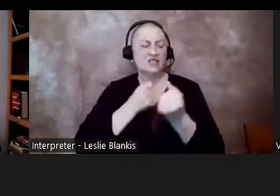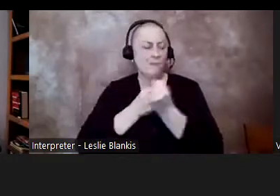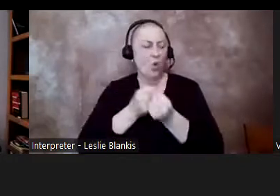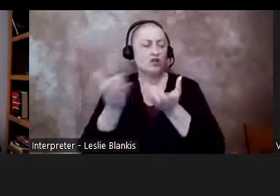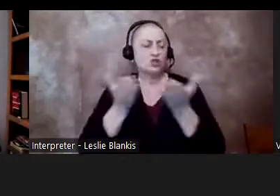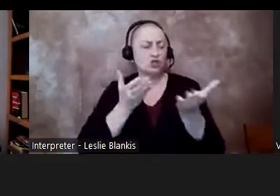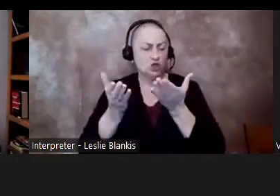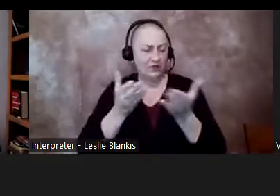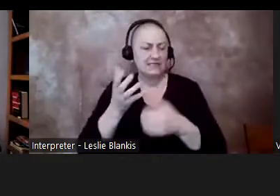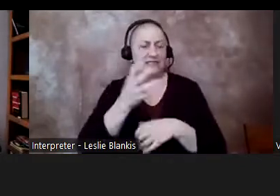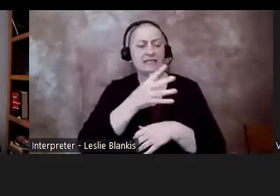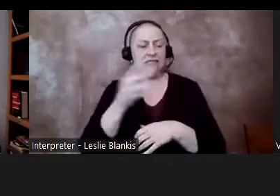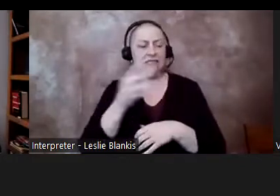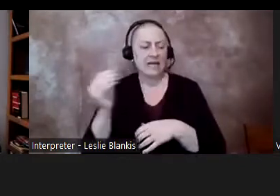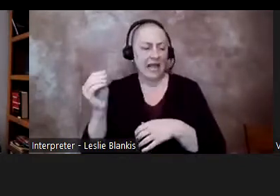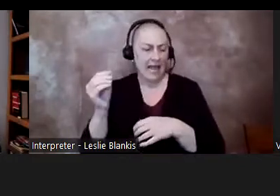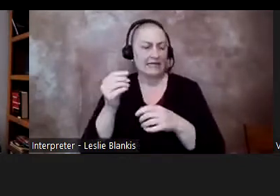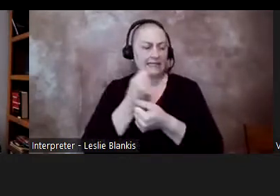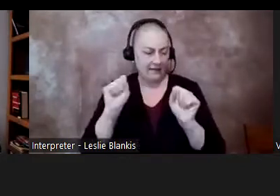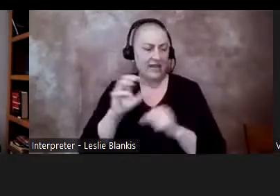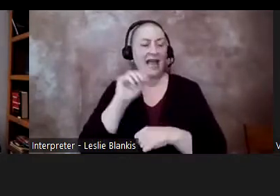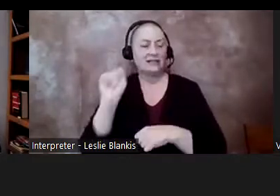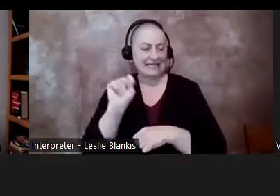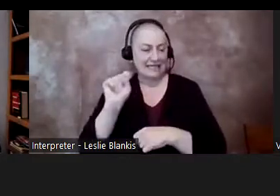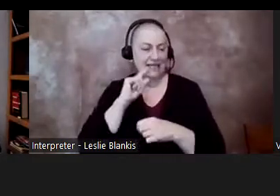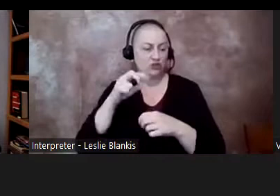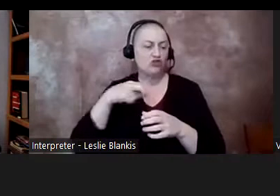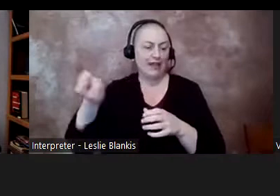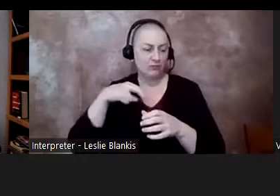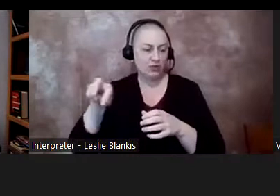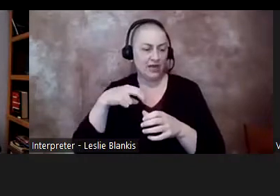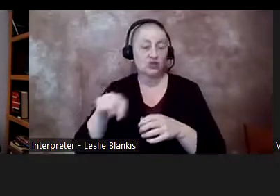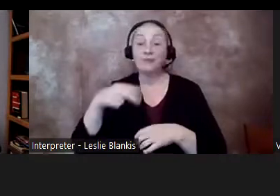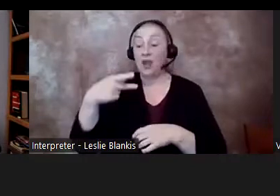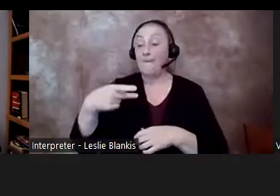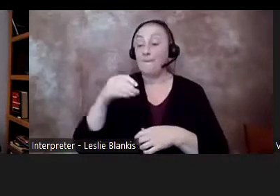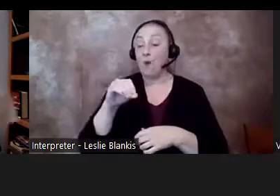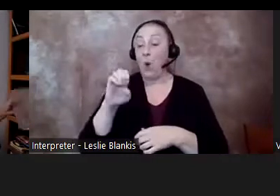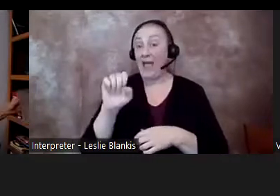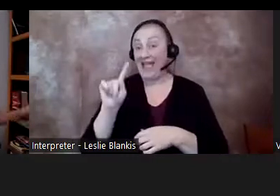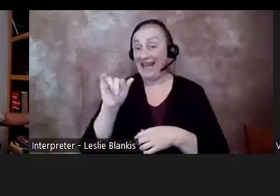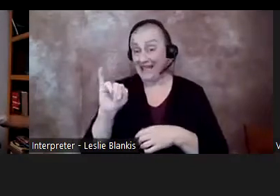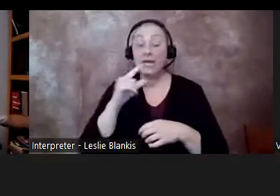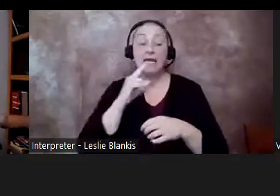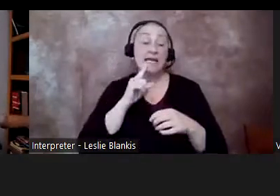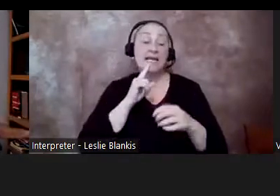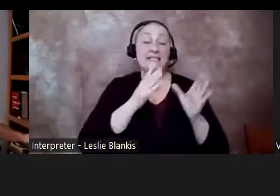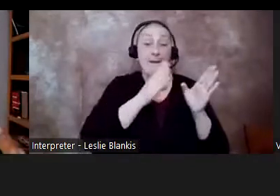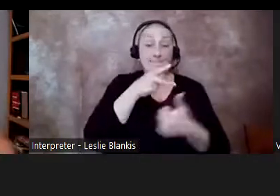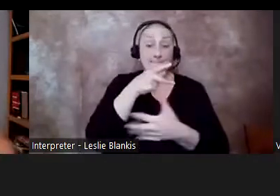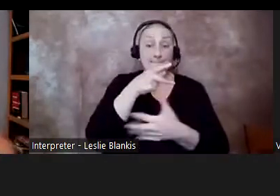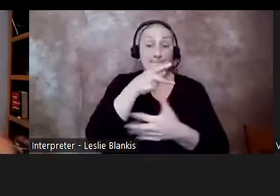and T is transportation. And then POETI stands for planning, organization,